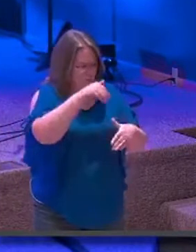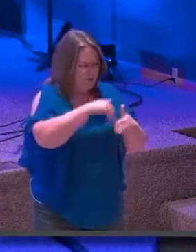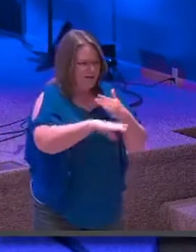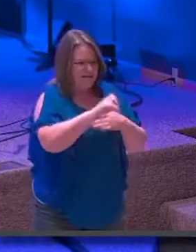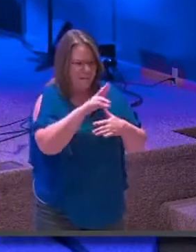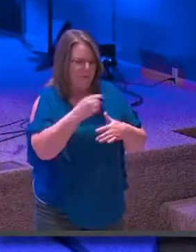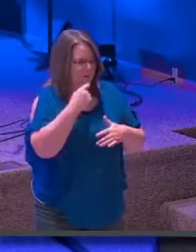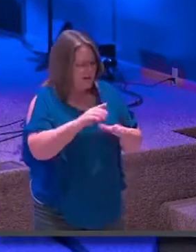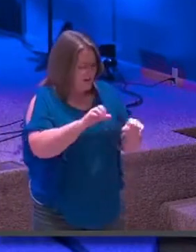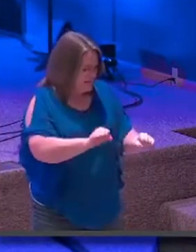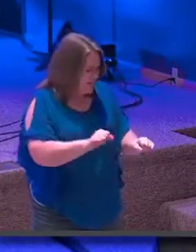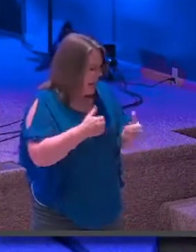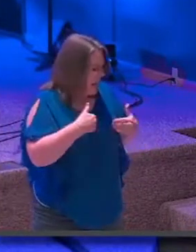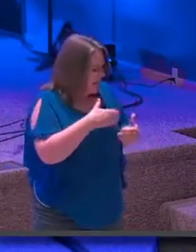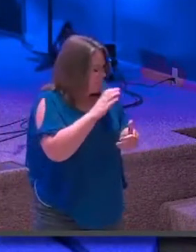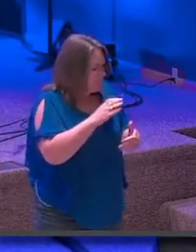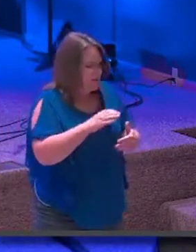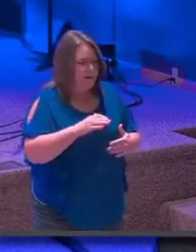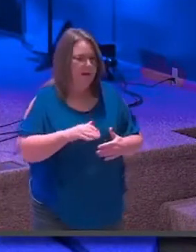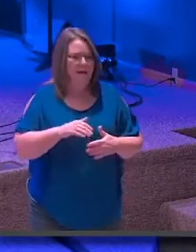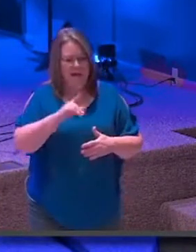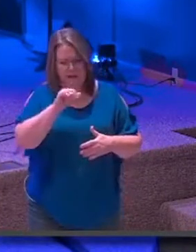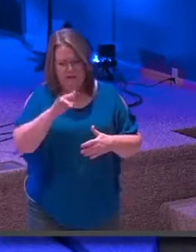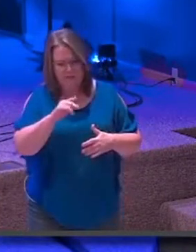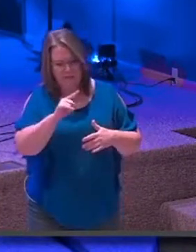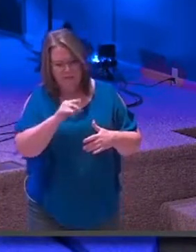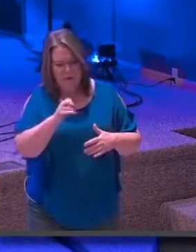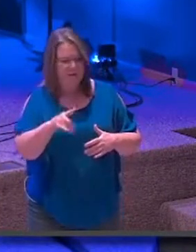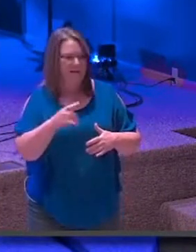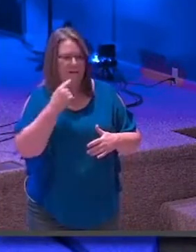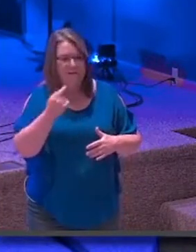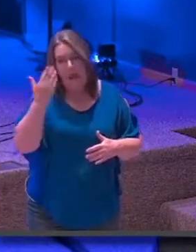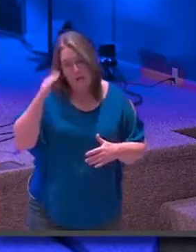I have a drink?" And the bartender says, "I don't know, can you?"